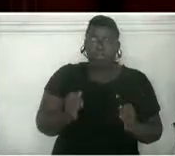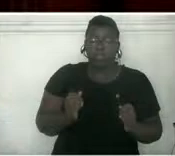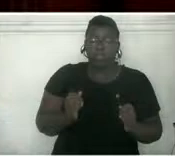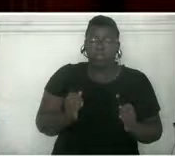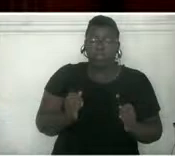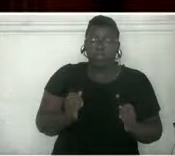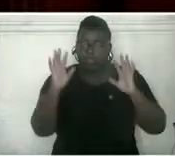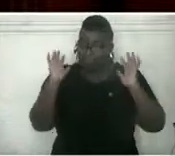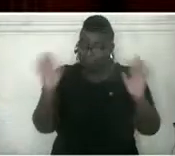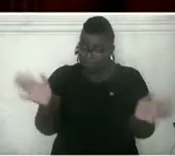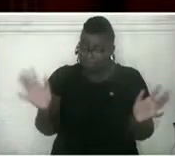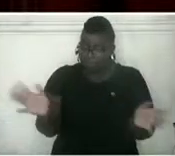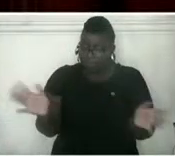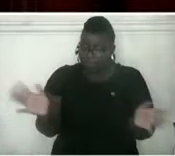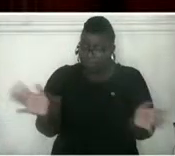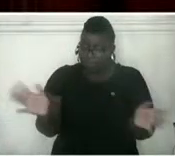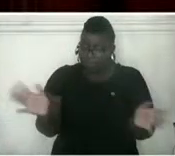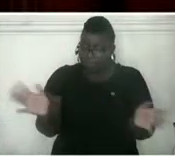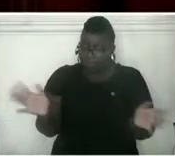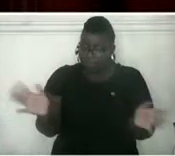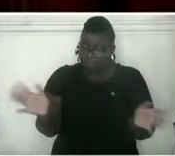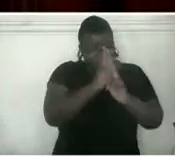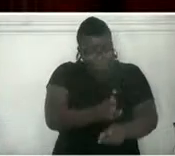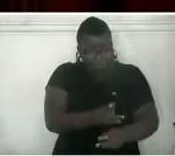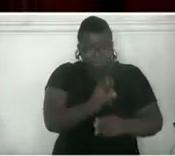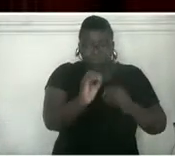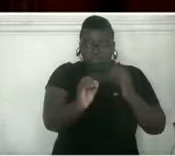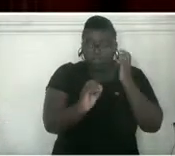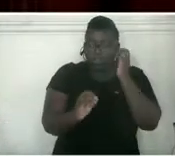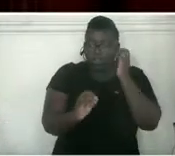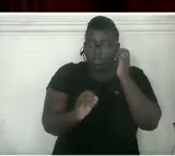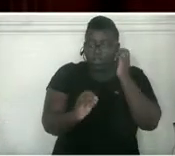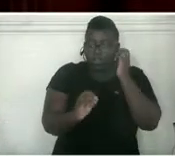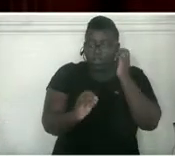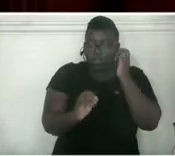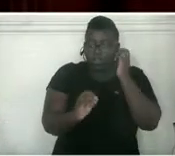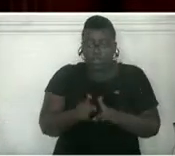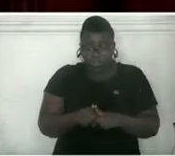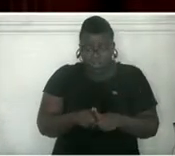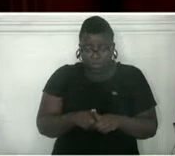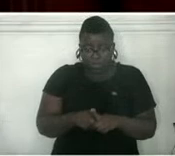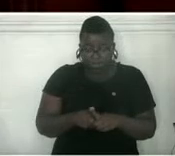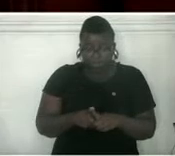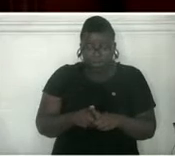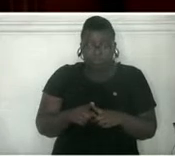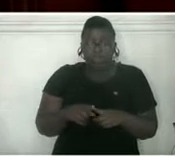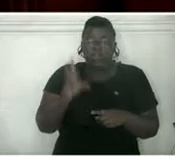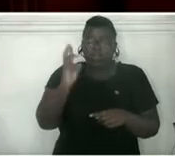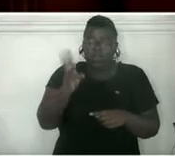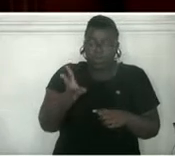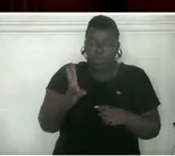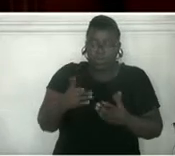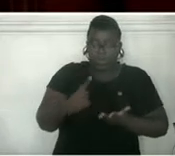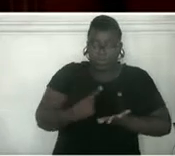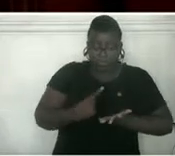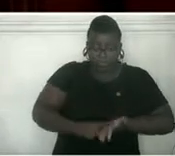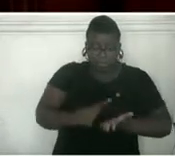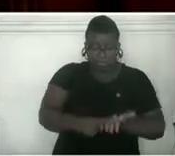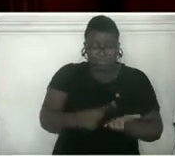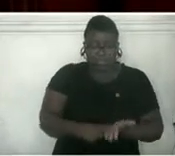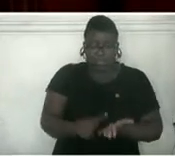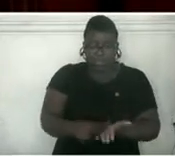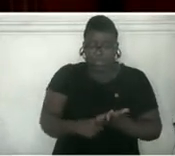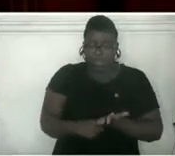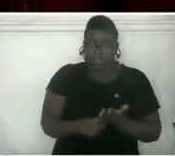Sizizwile futhi siyazihlonipha. Sizokwazi ukuthi ezinye sizikhulume ngazo namuhla,